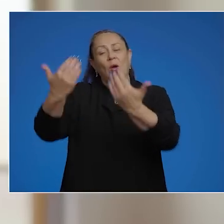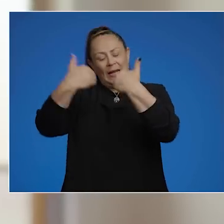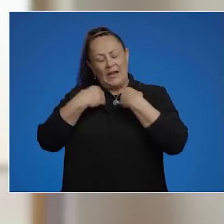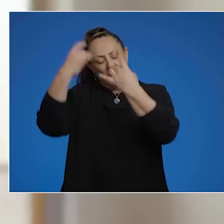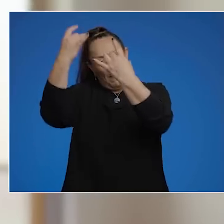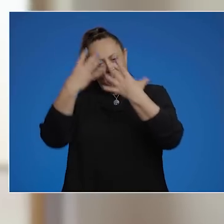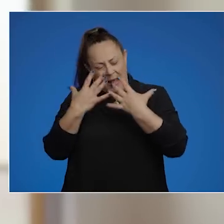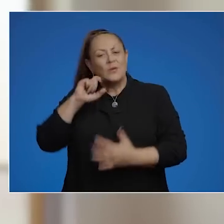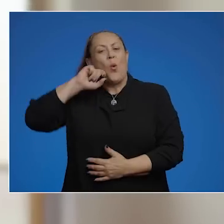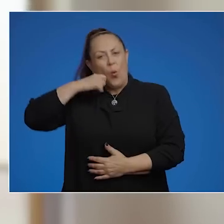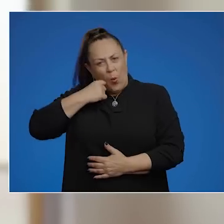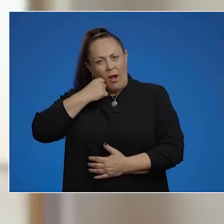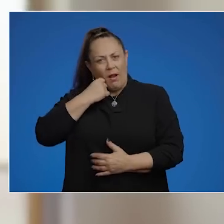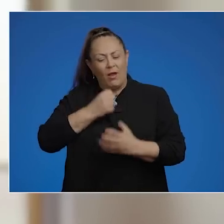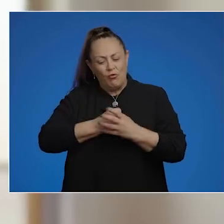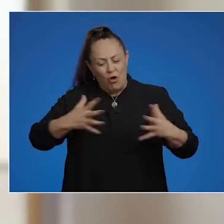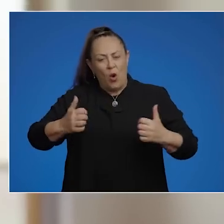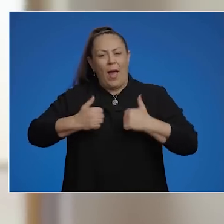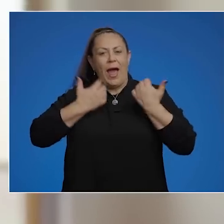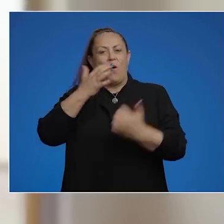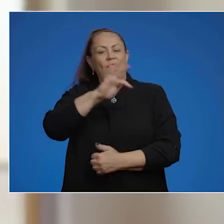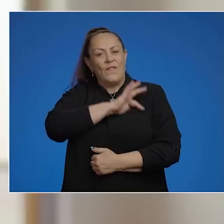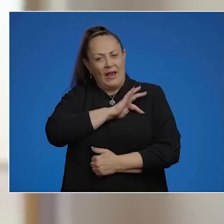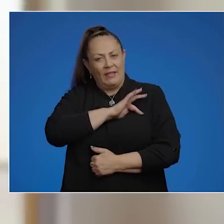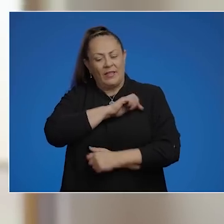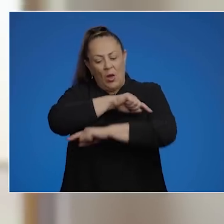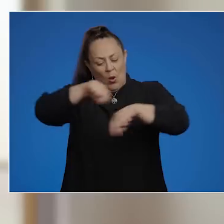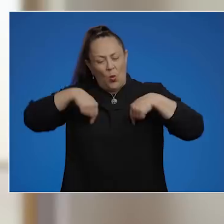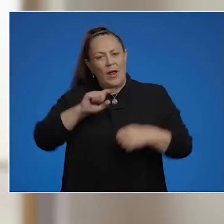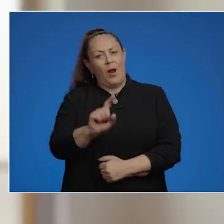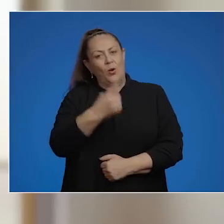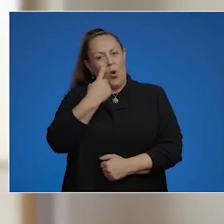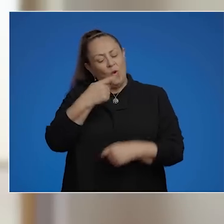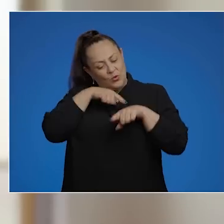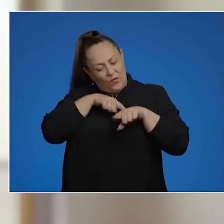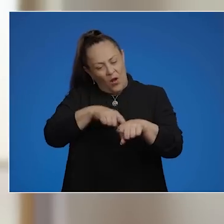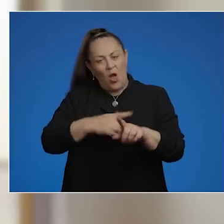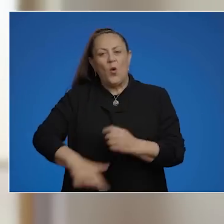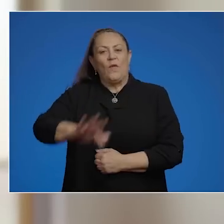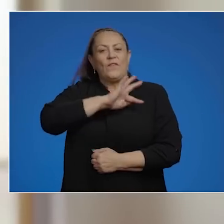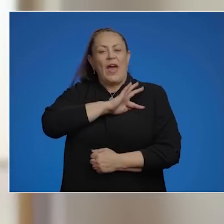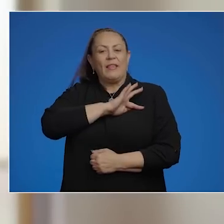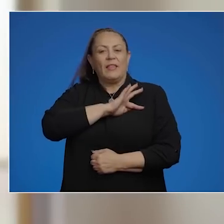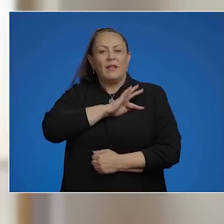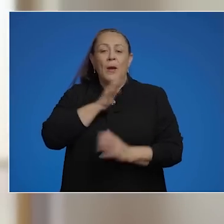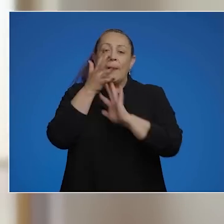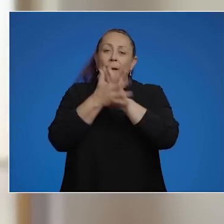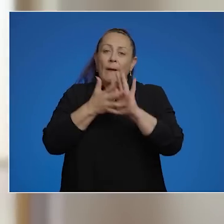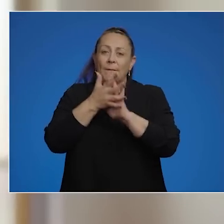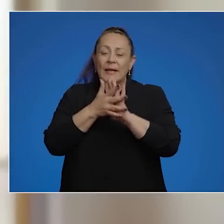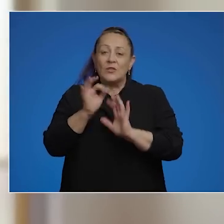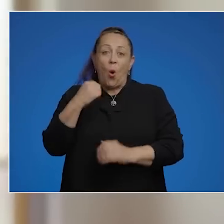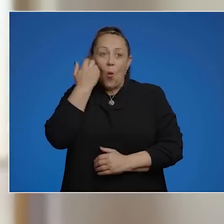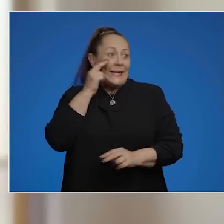Jesus will increase that faith. You and I are called to live by faith. Faith means not seeing